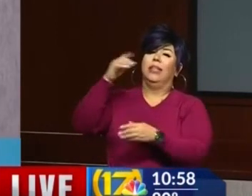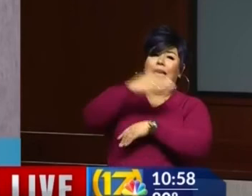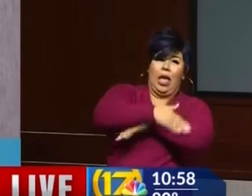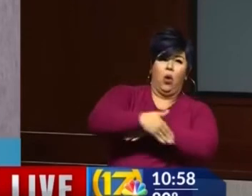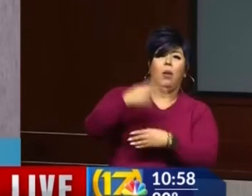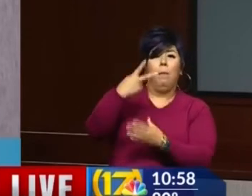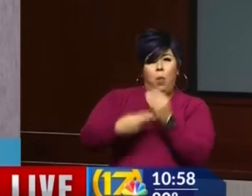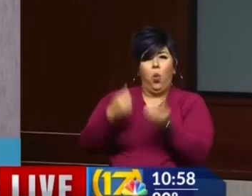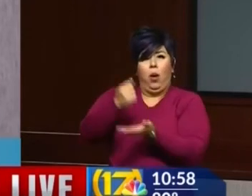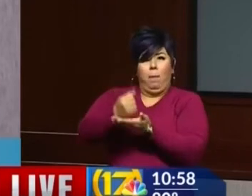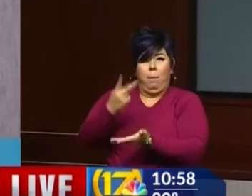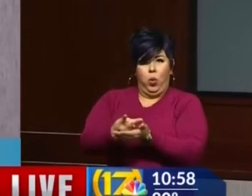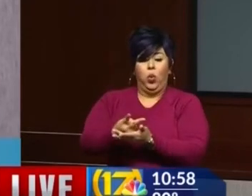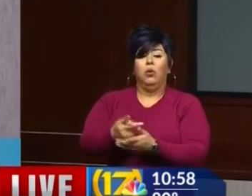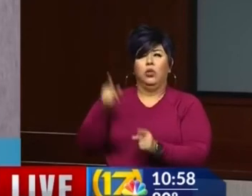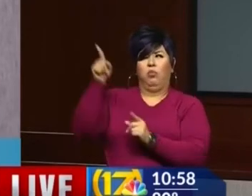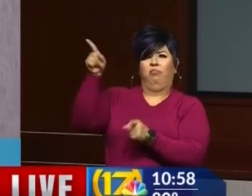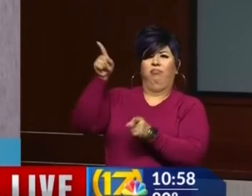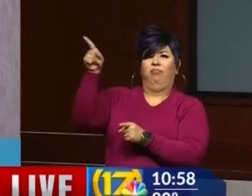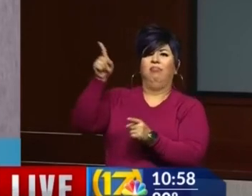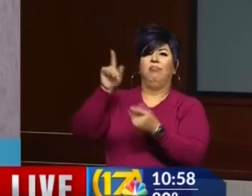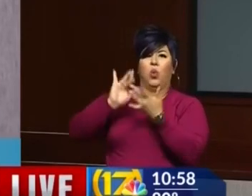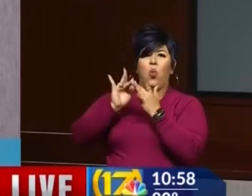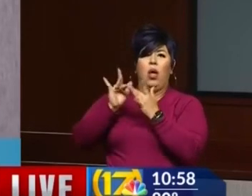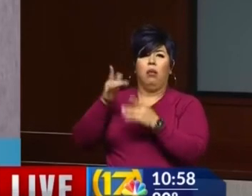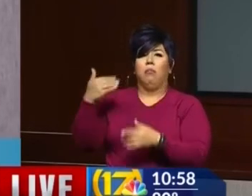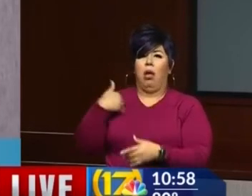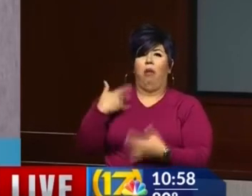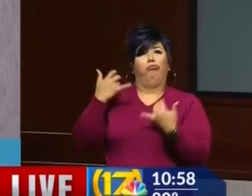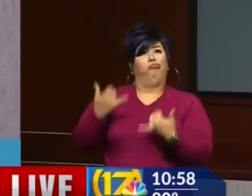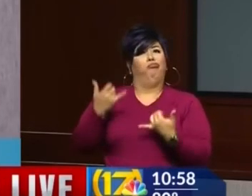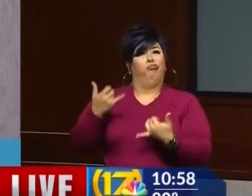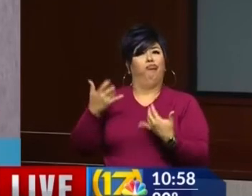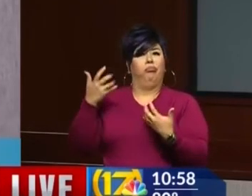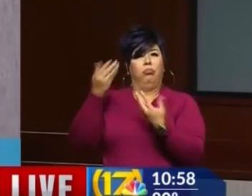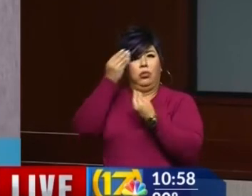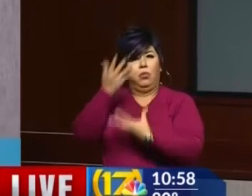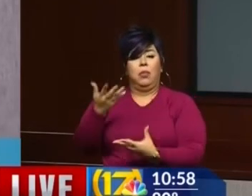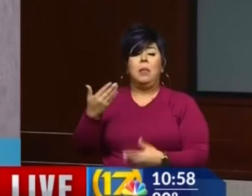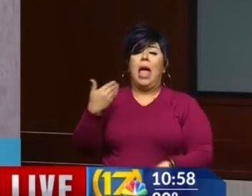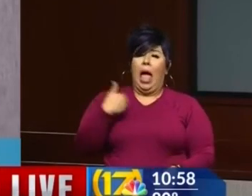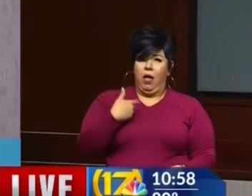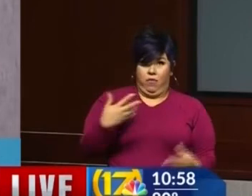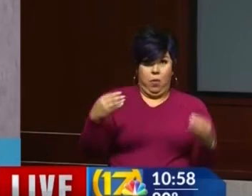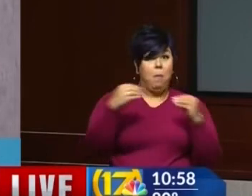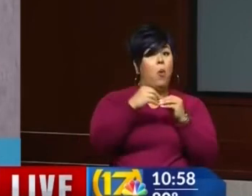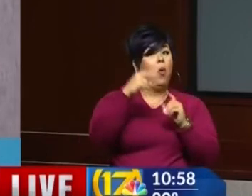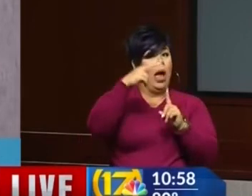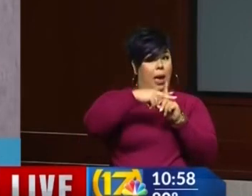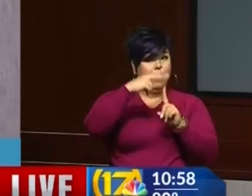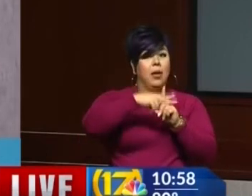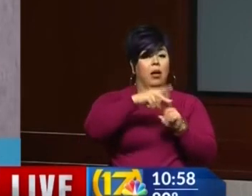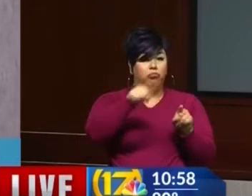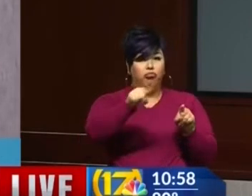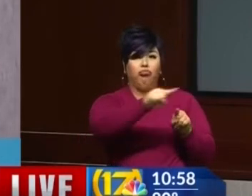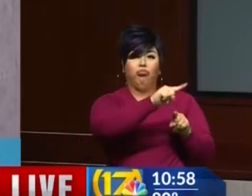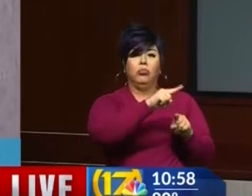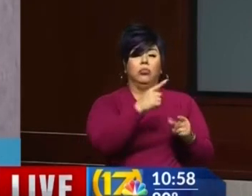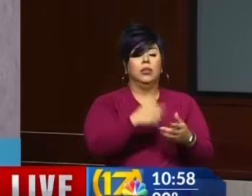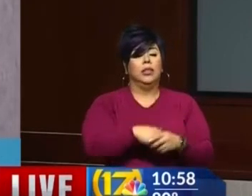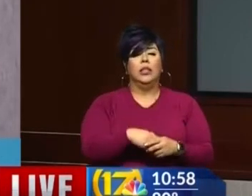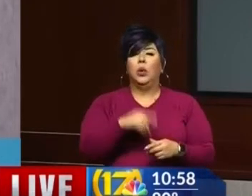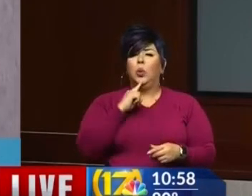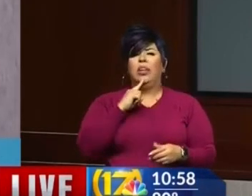So that is always the most current information. We do have additional applications coming in. It's an